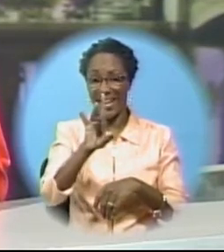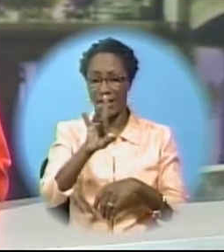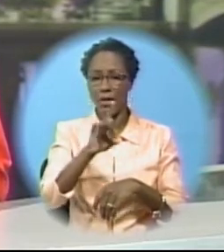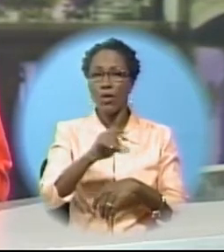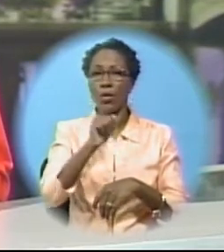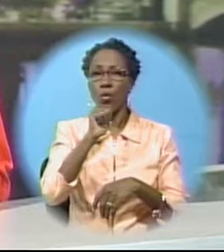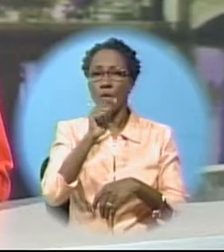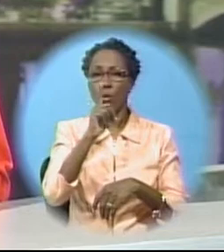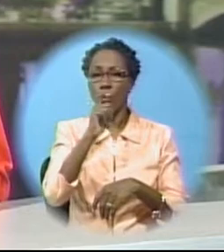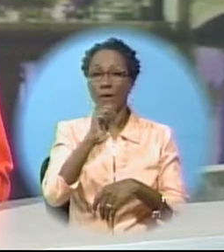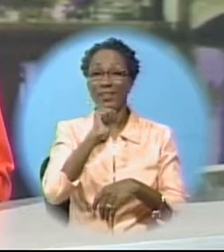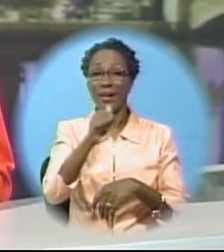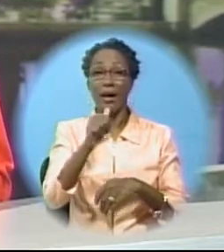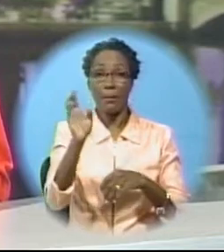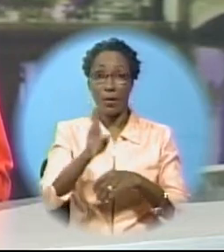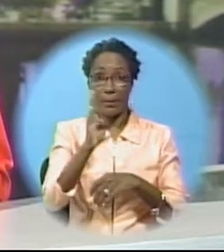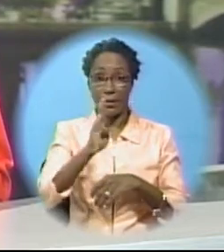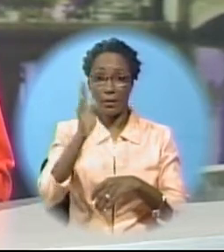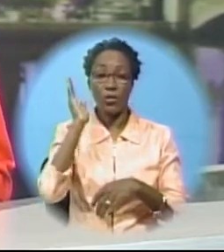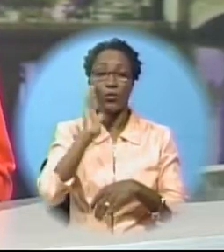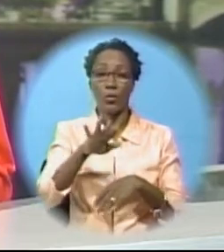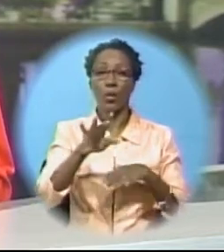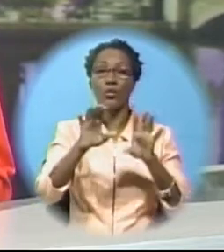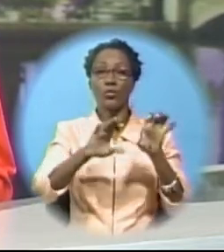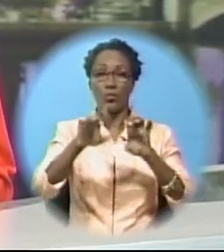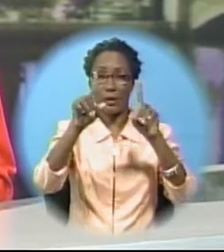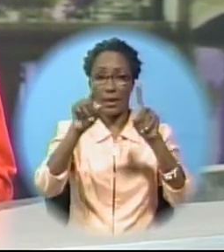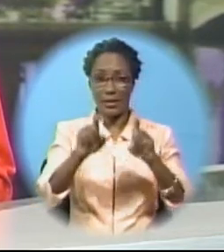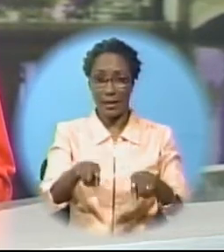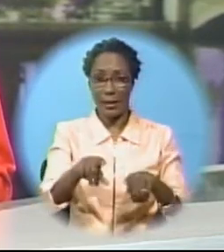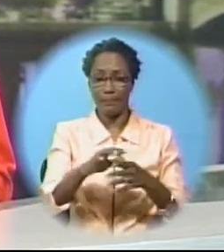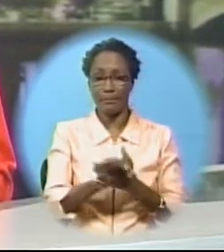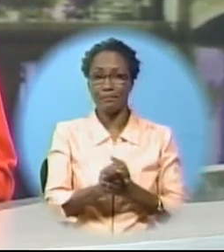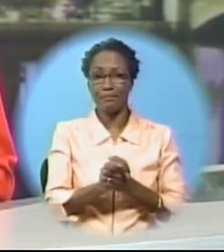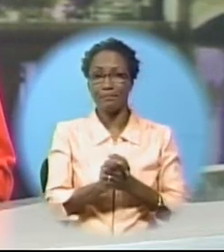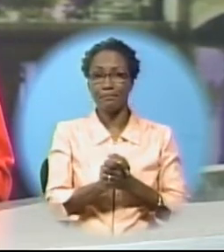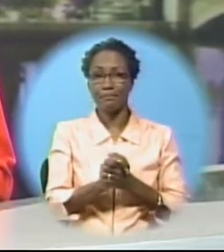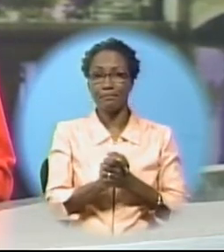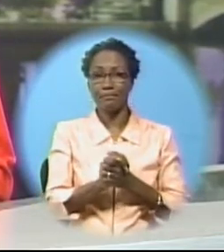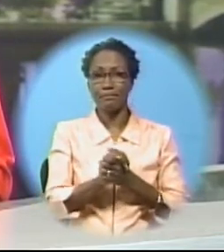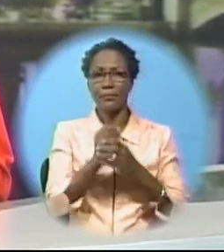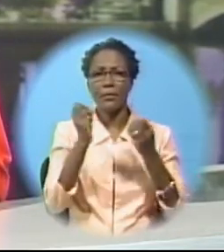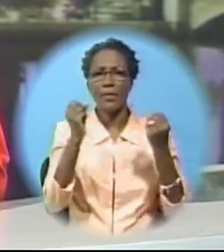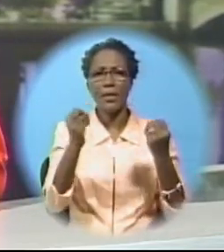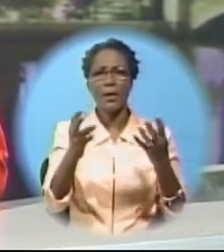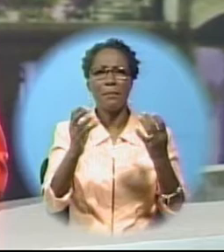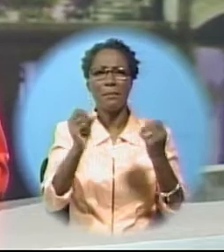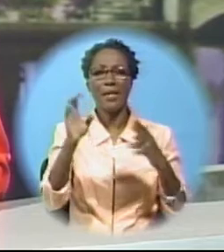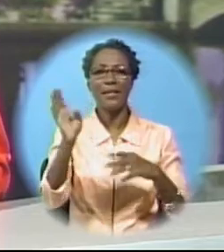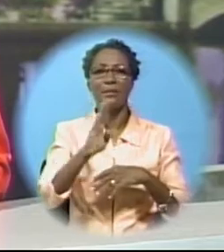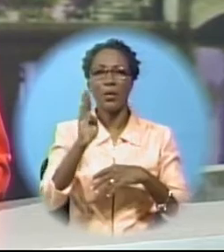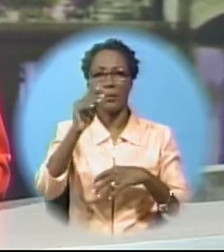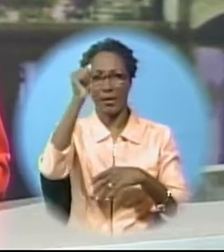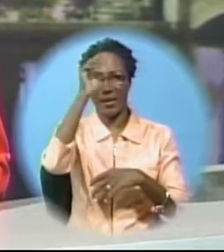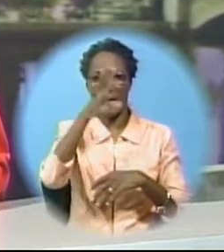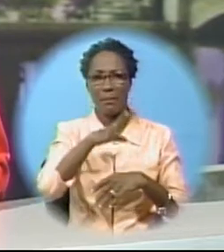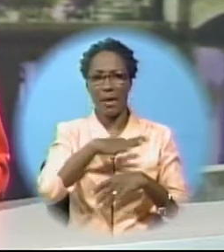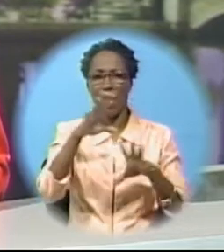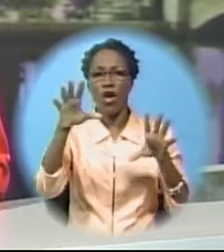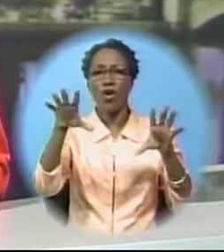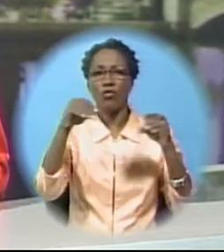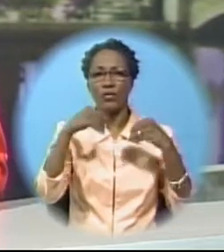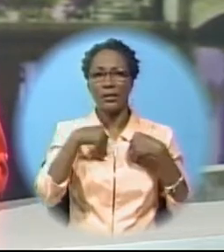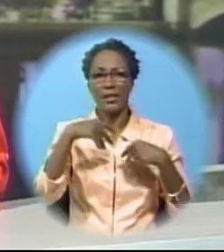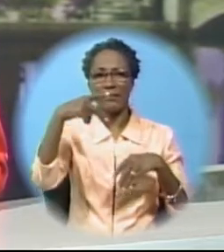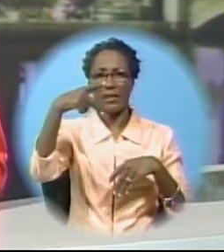also satisfied immigration requirements to take the exam. Scores of Barbadian men received the